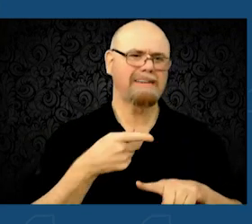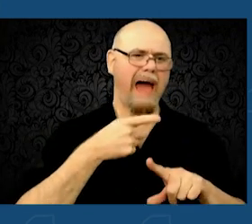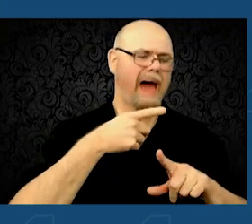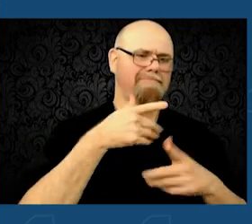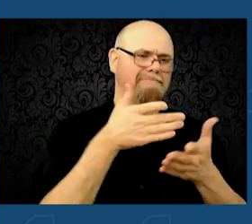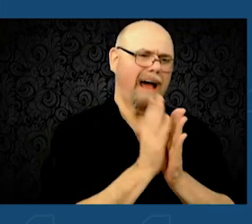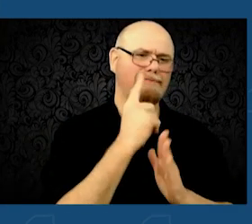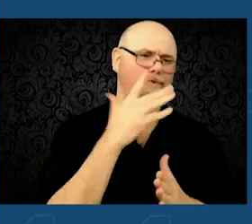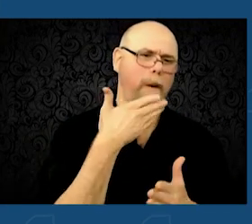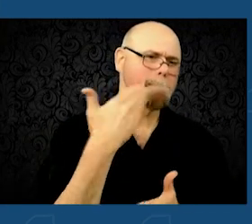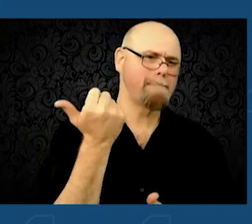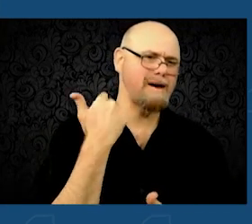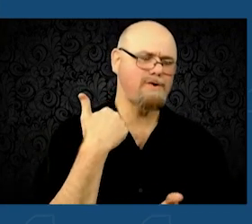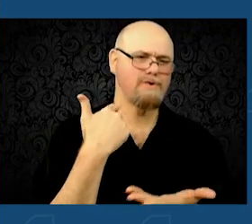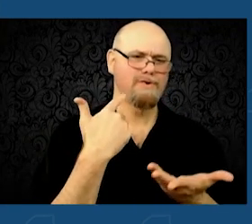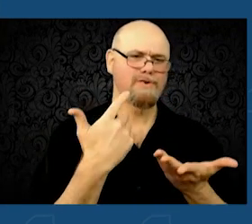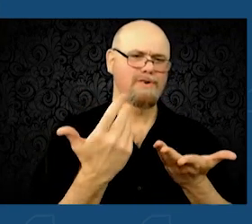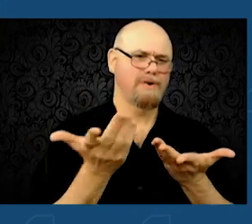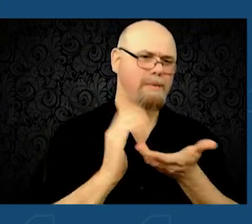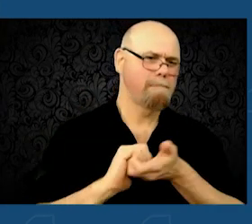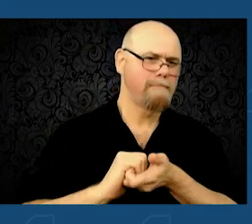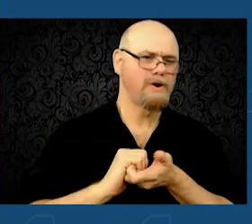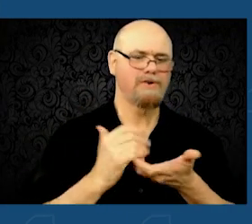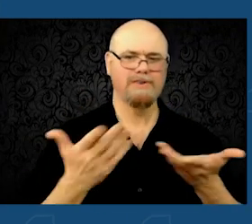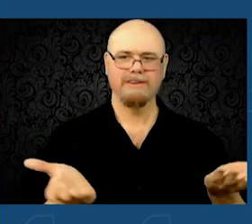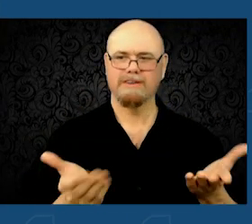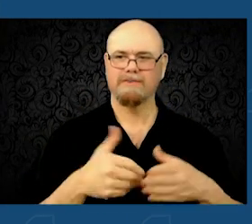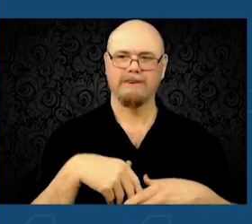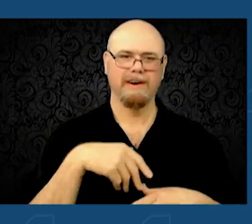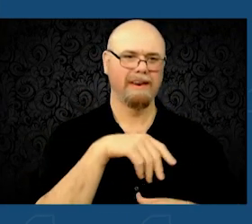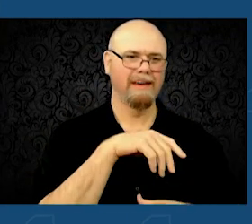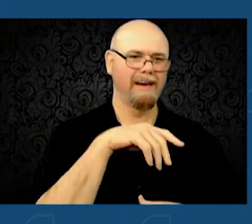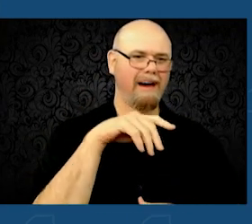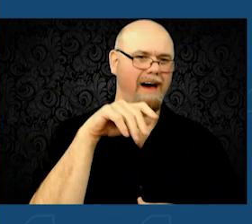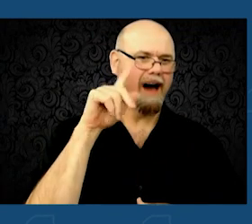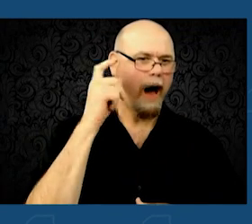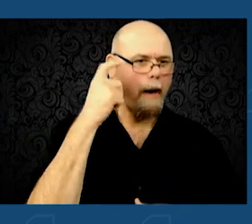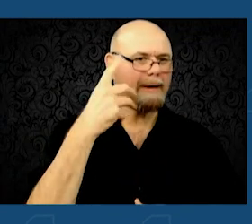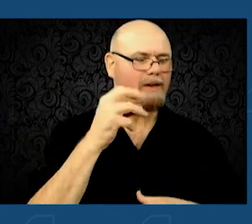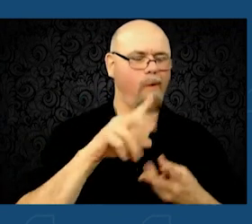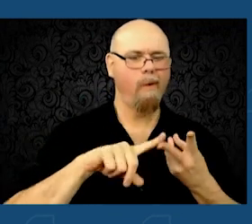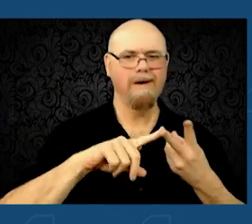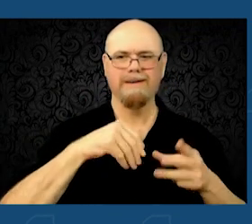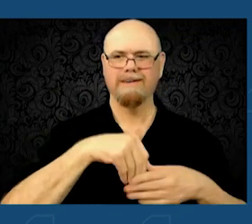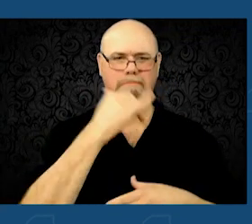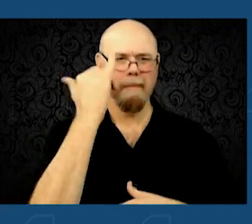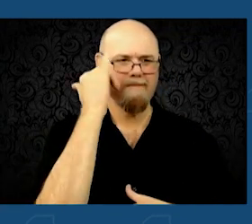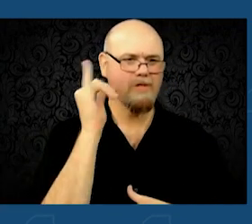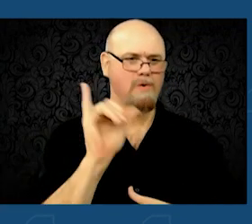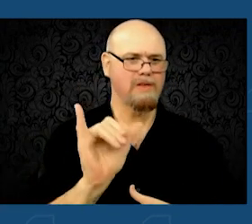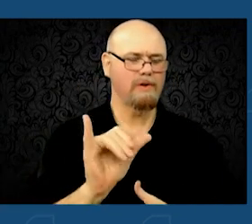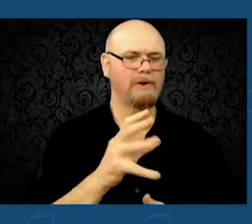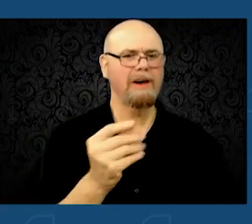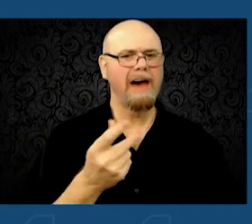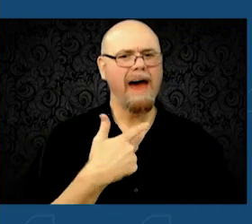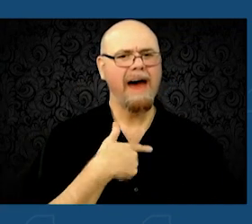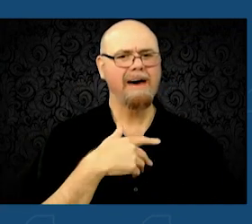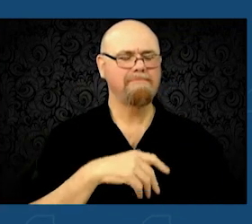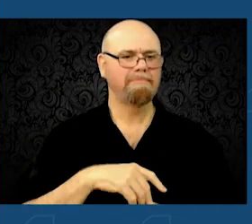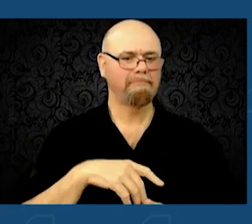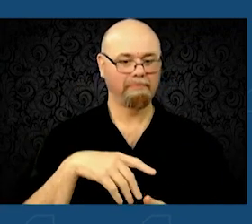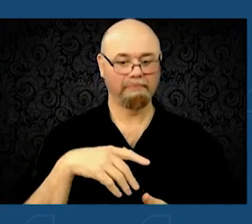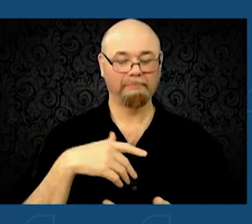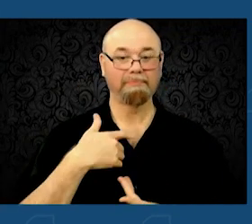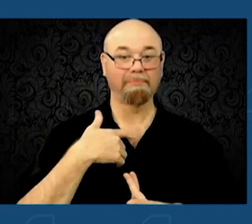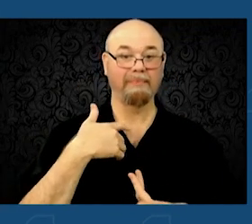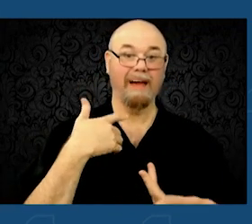help Buffalo and Western New York continue to grow. As a proud son of Lackawanna, I just have to